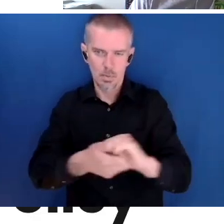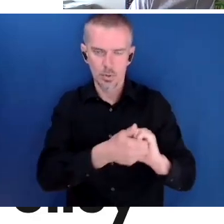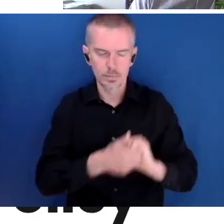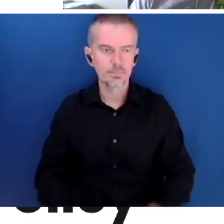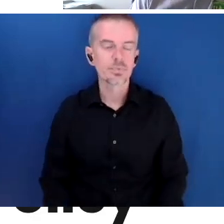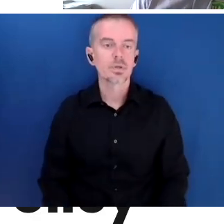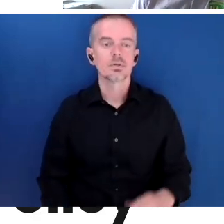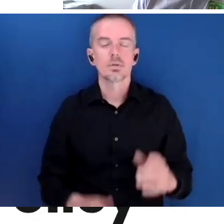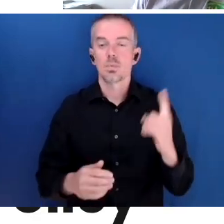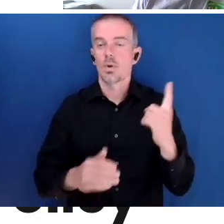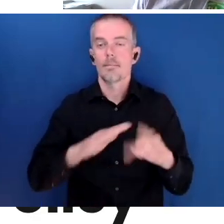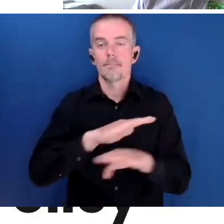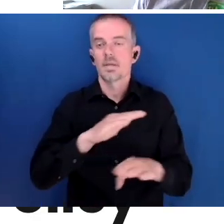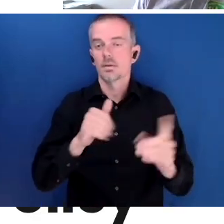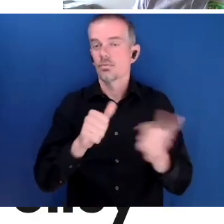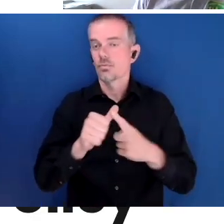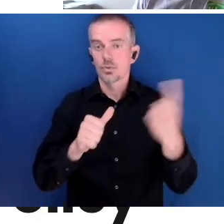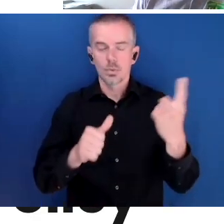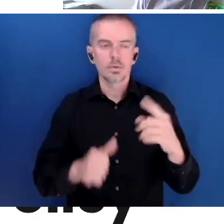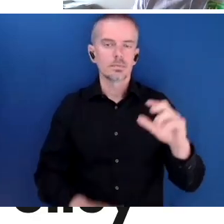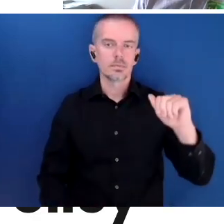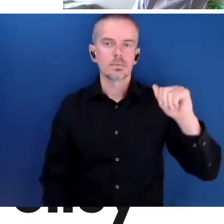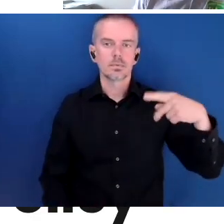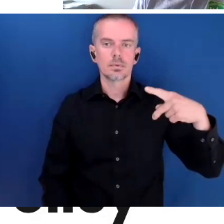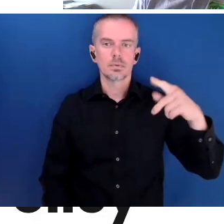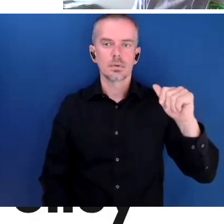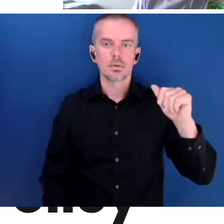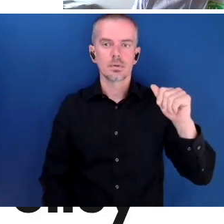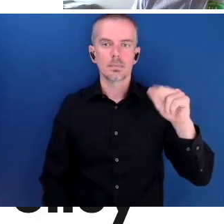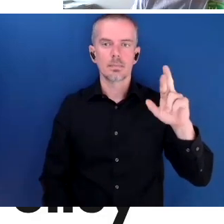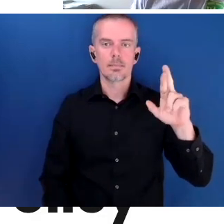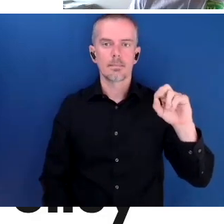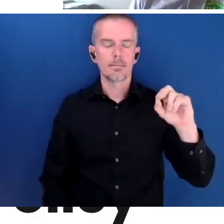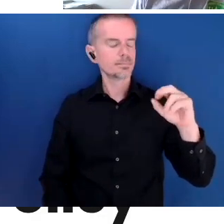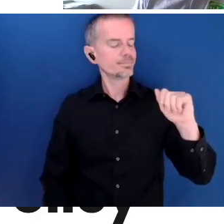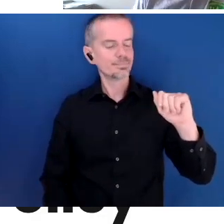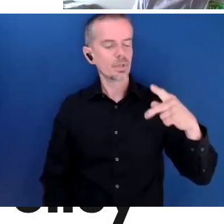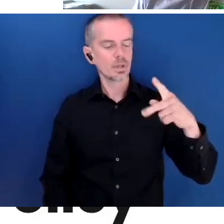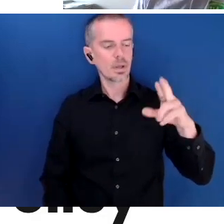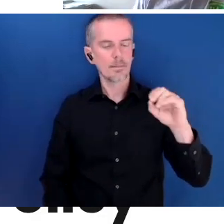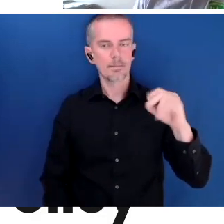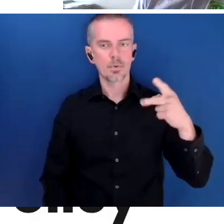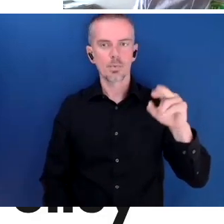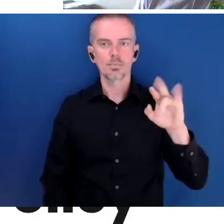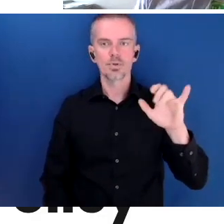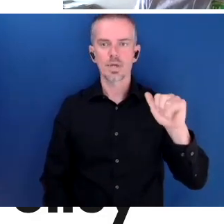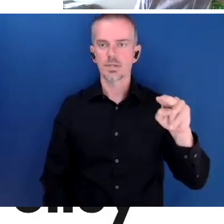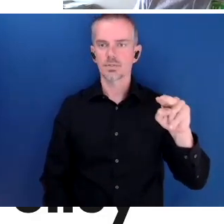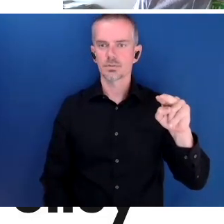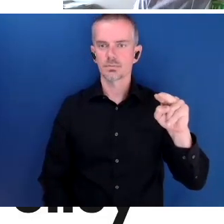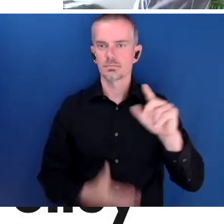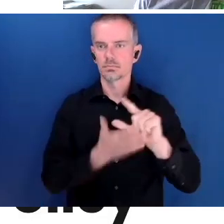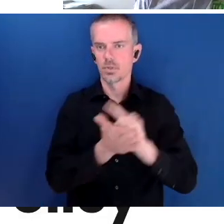first one on that is appropriations law. So Congress decides what programs and what laws we follow and how much